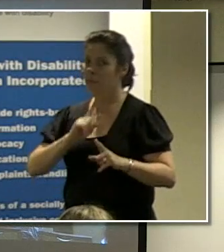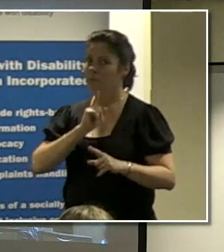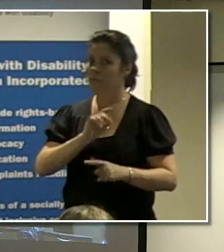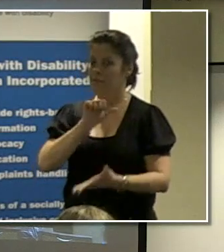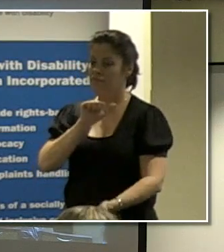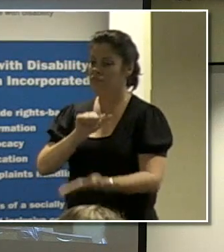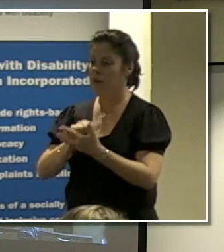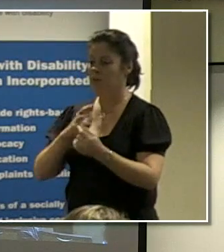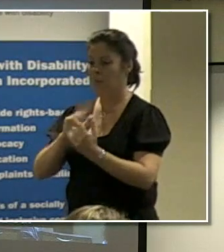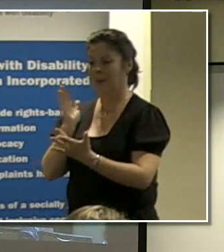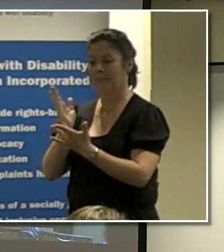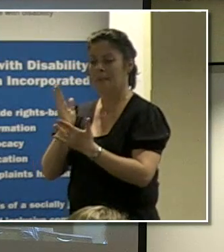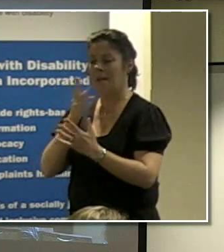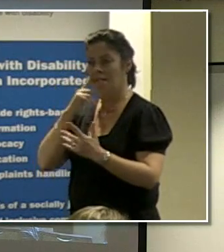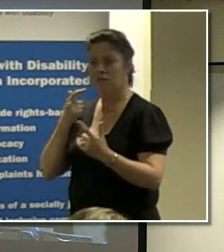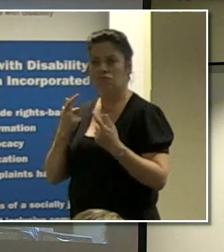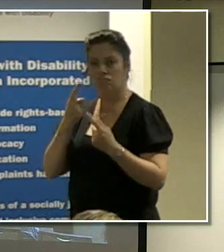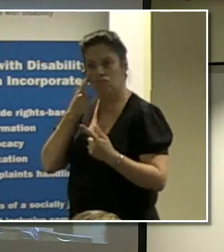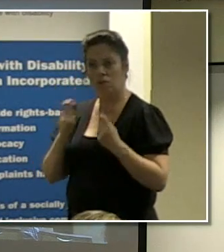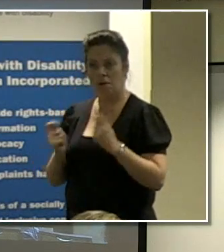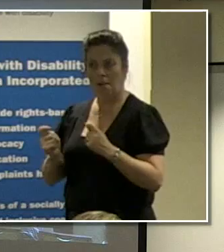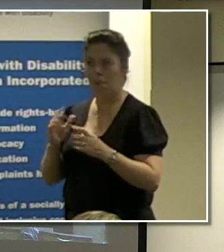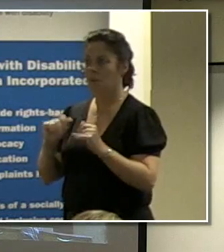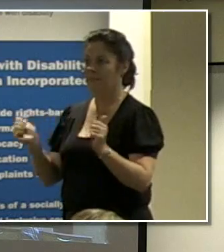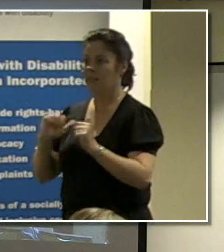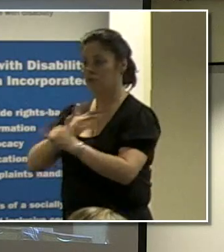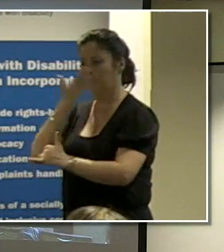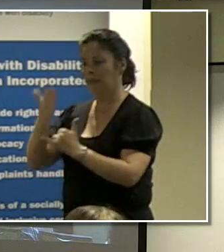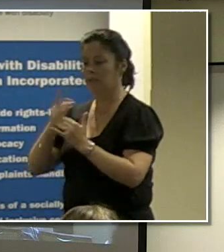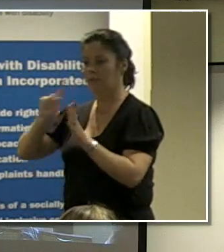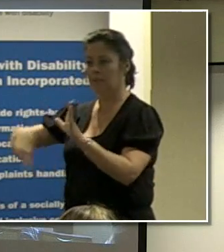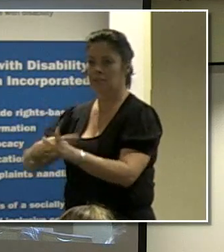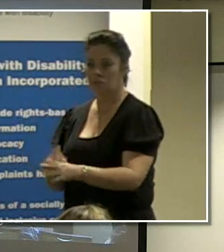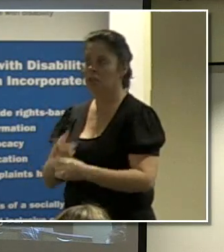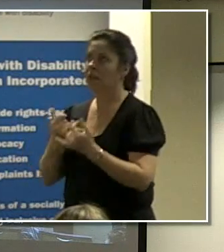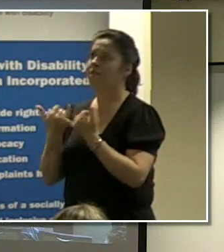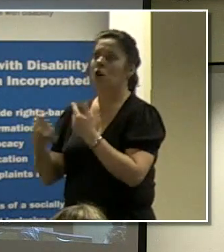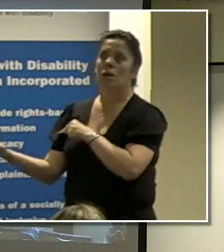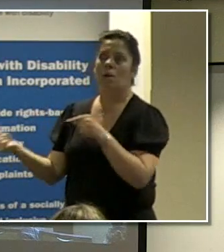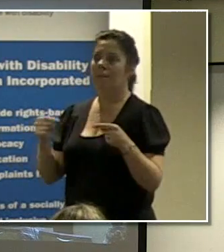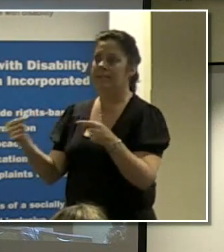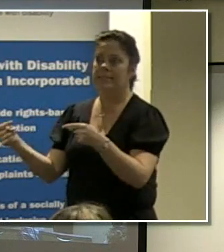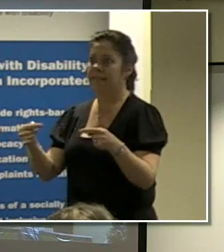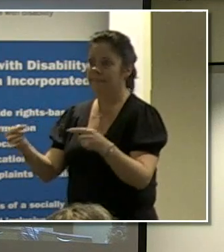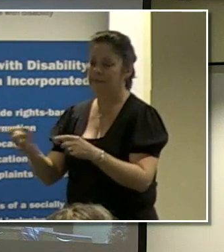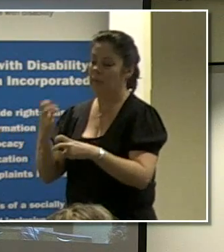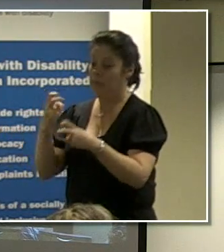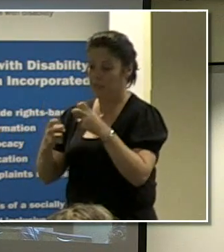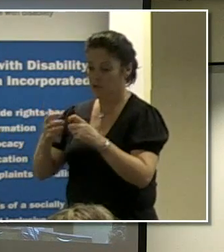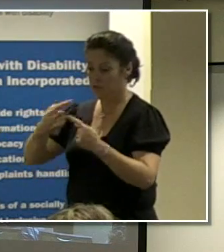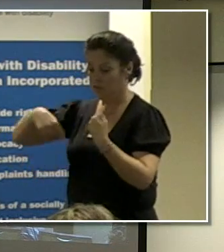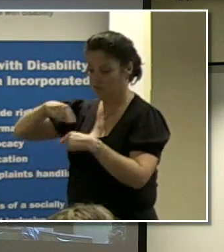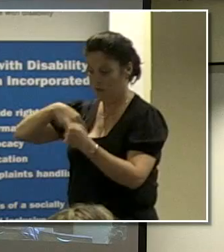middle of a trial which finishes at the end of next year. It's highly competitive. There's issues